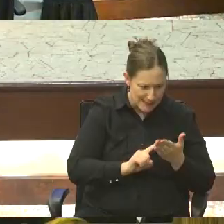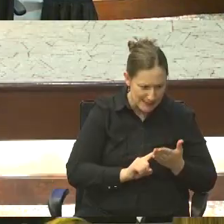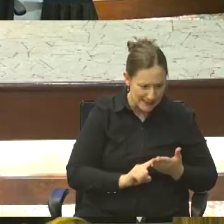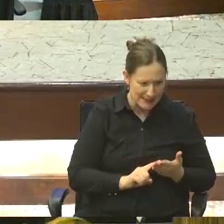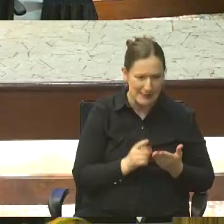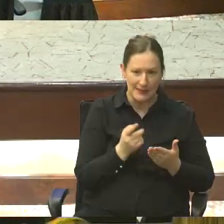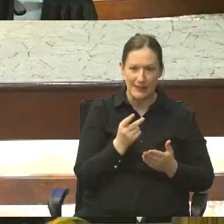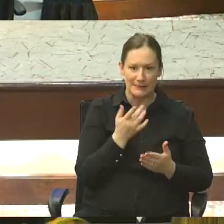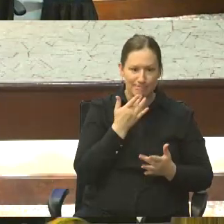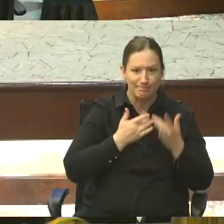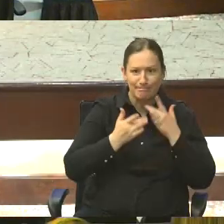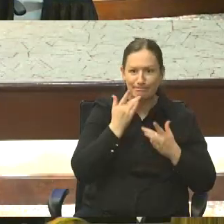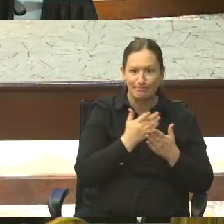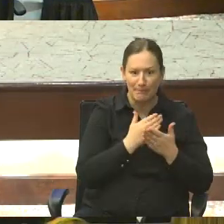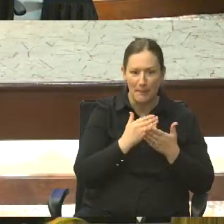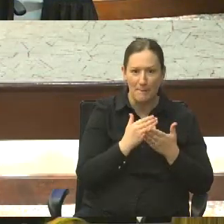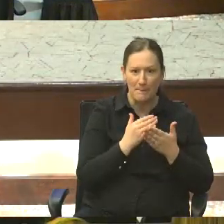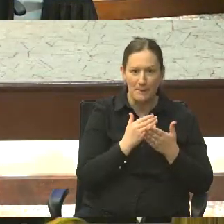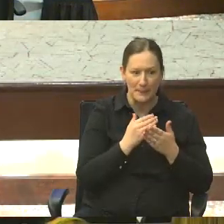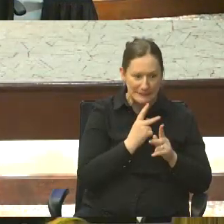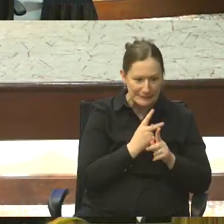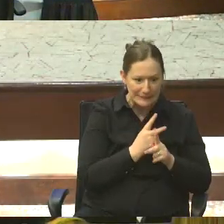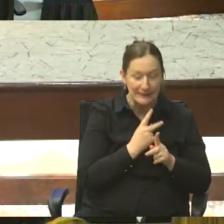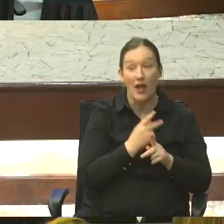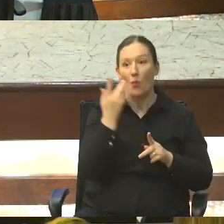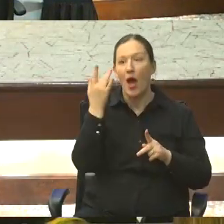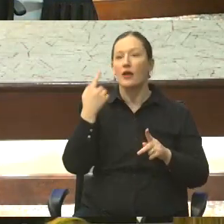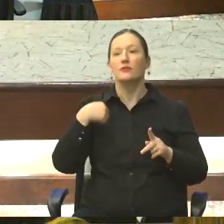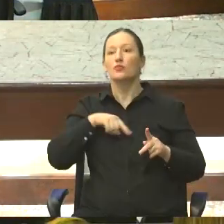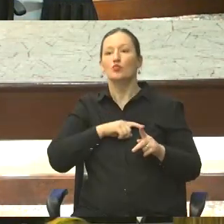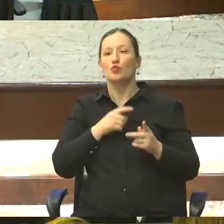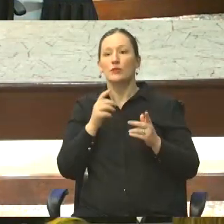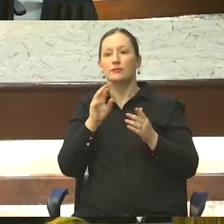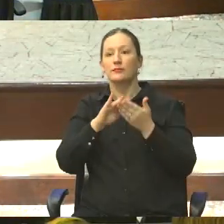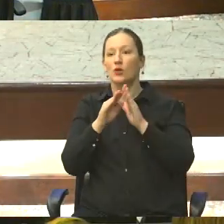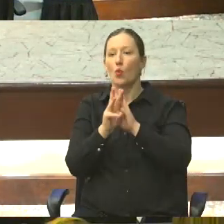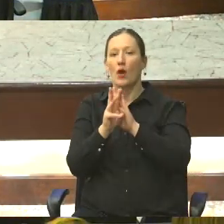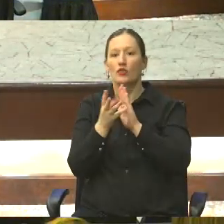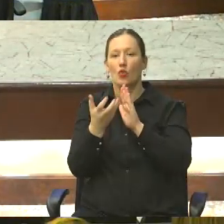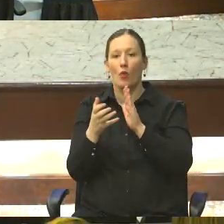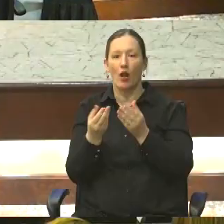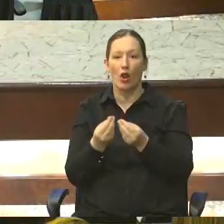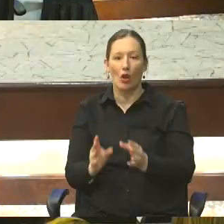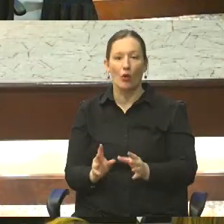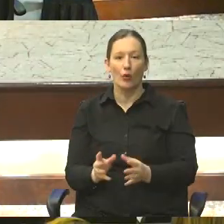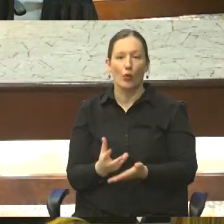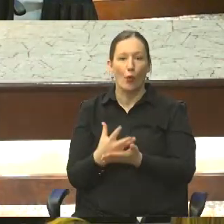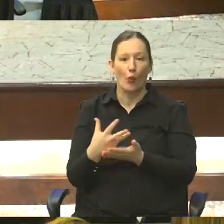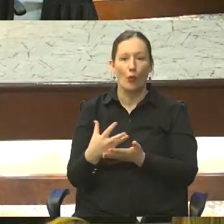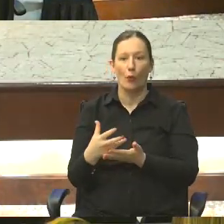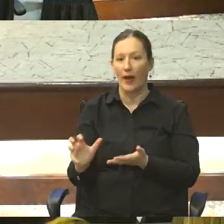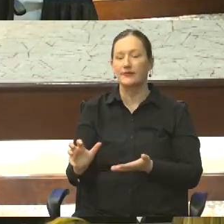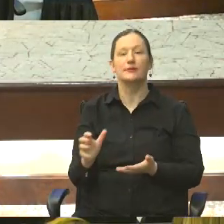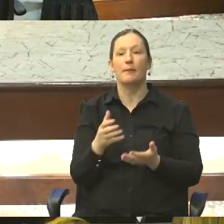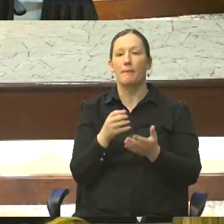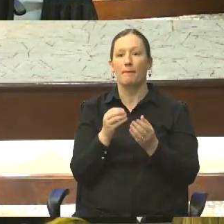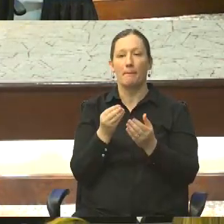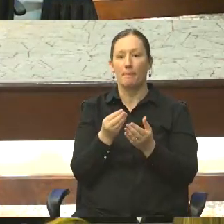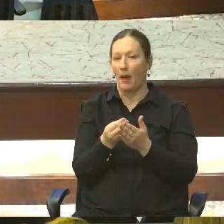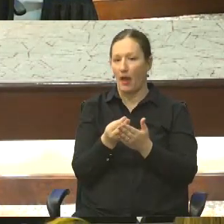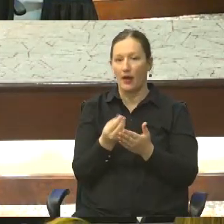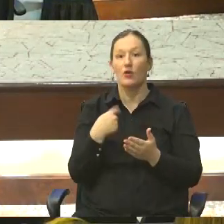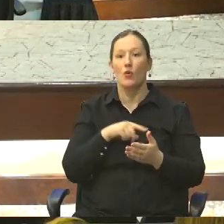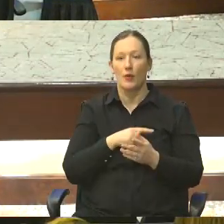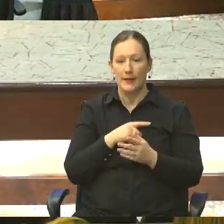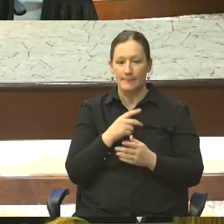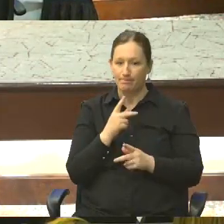of Waco doesn't have to lose, or we're not using a lot, strong parts of revenue to stand this thing up. We